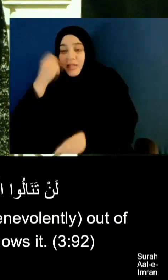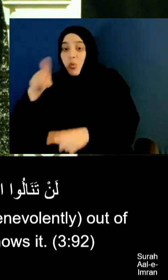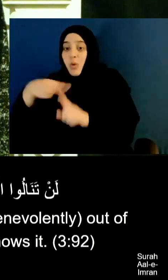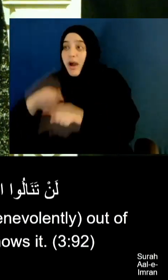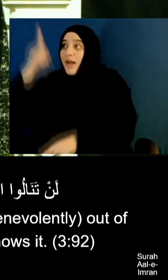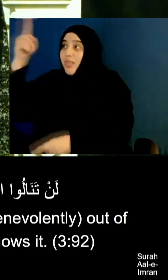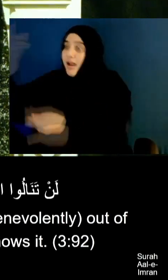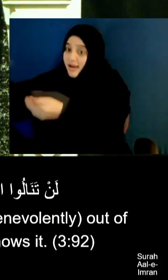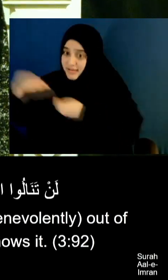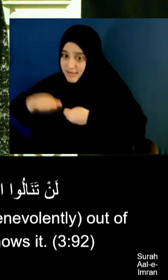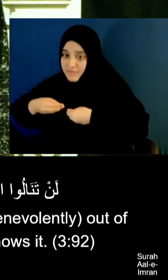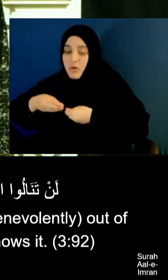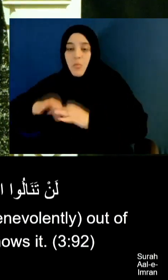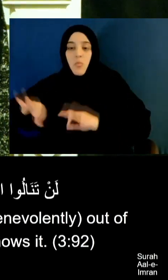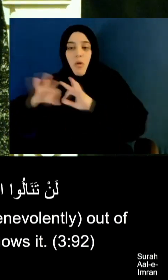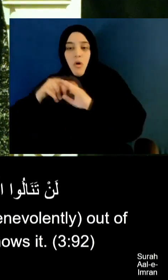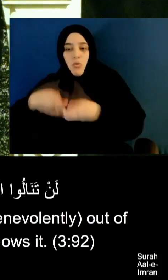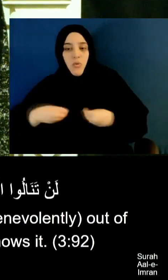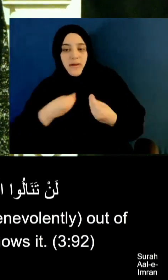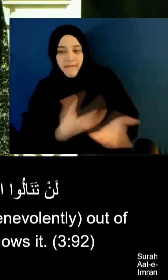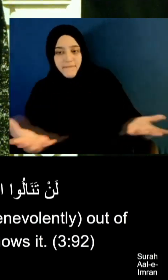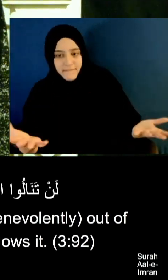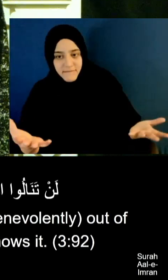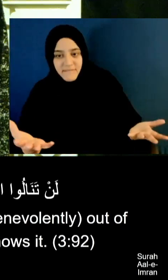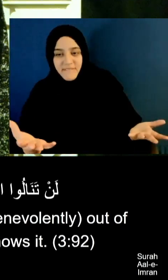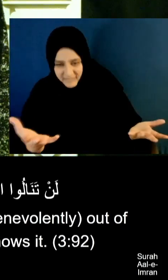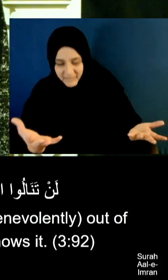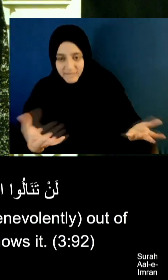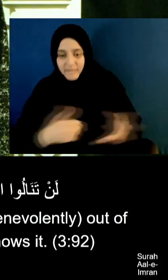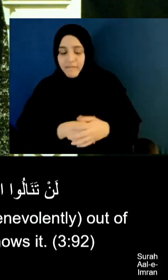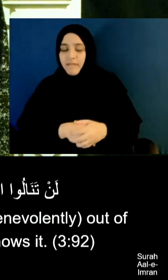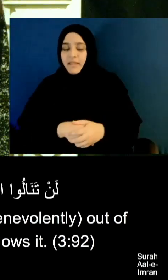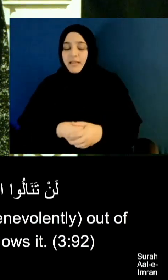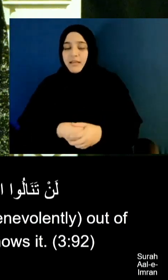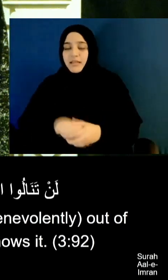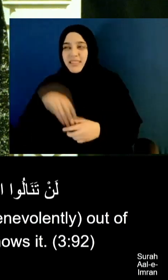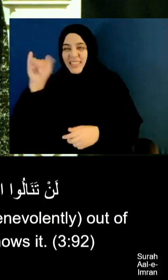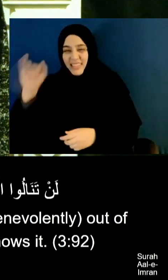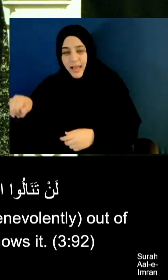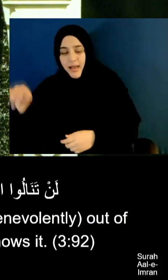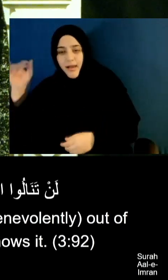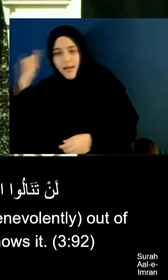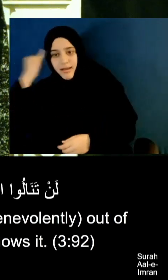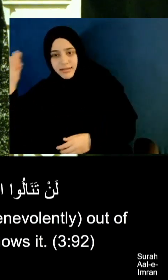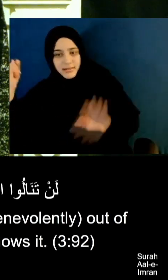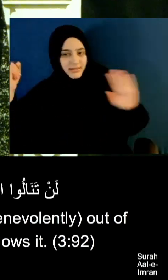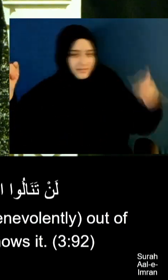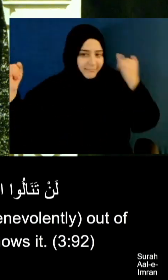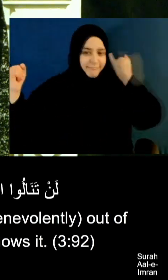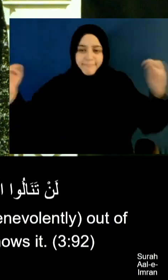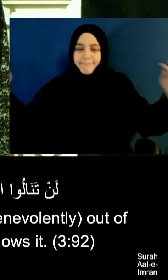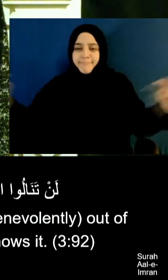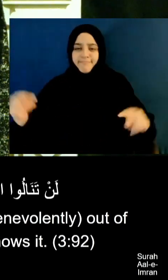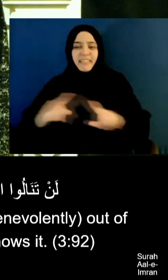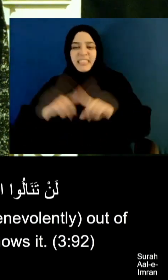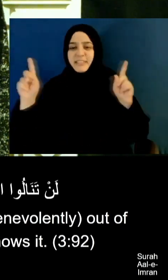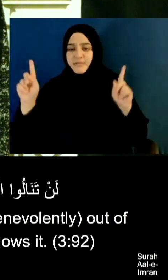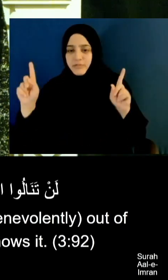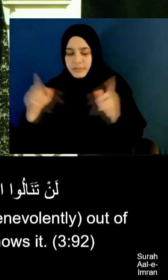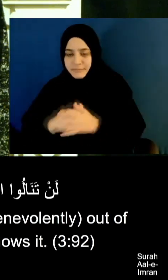It's a difference. But these are very light or lighter differences on ideology.